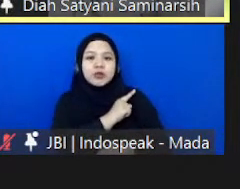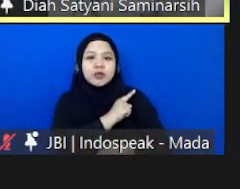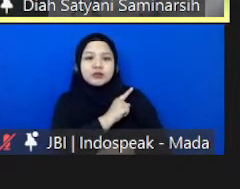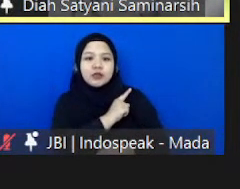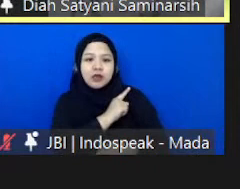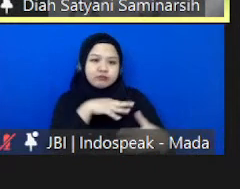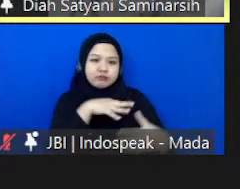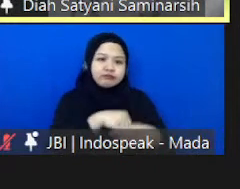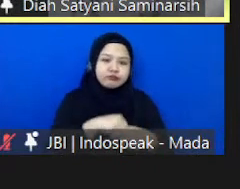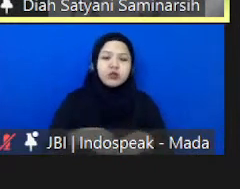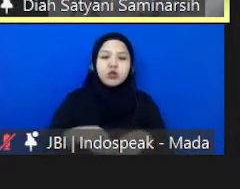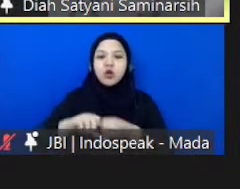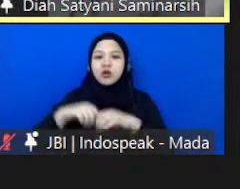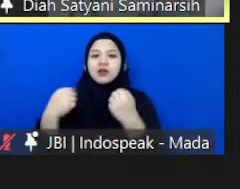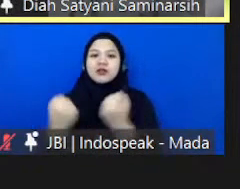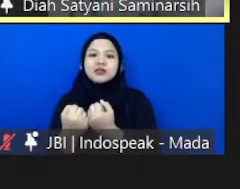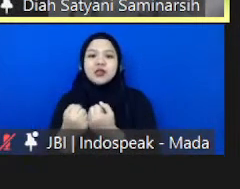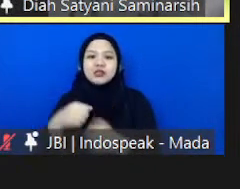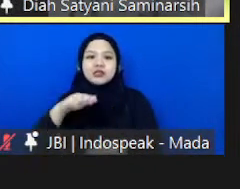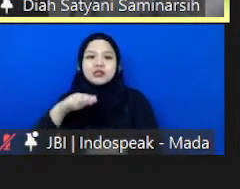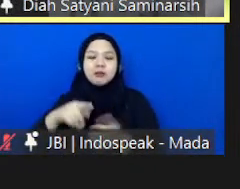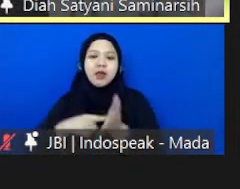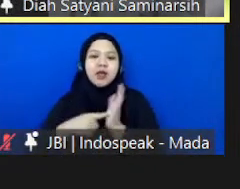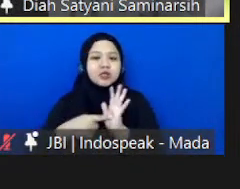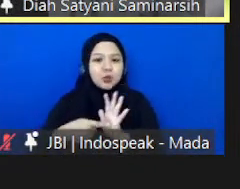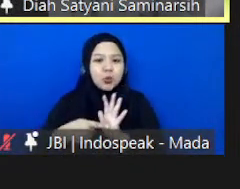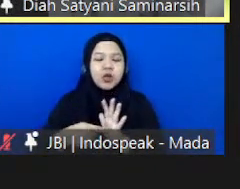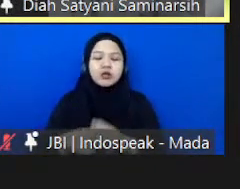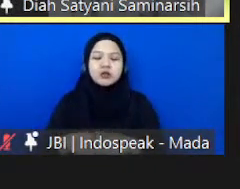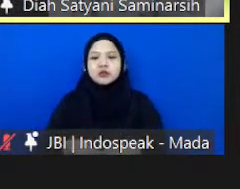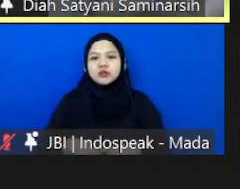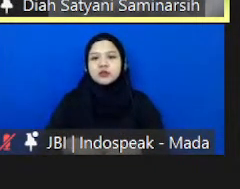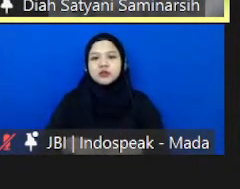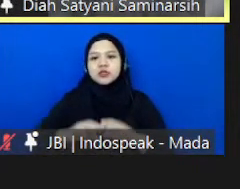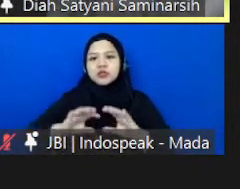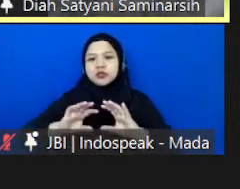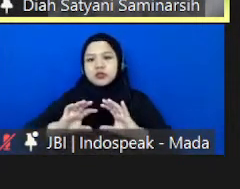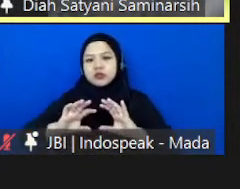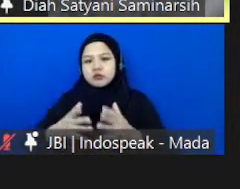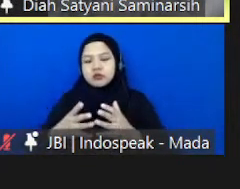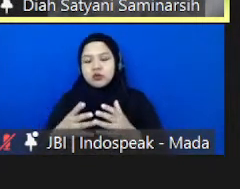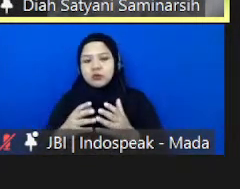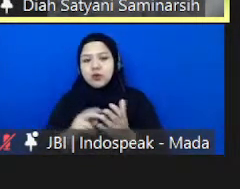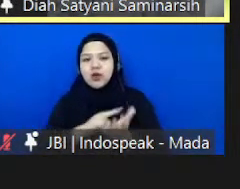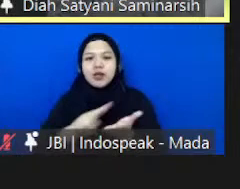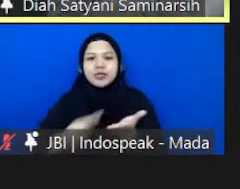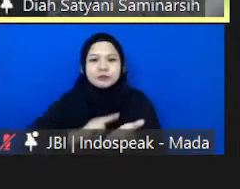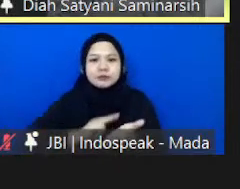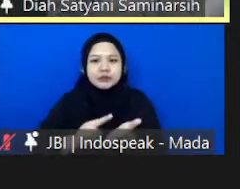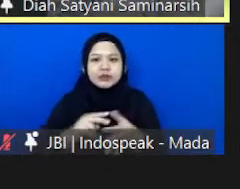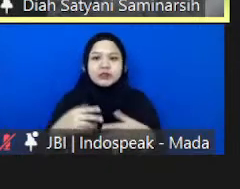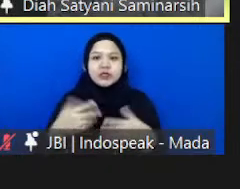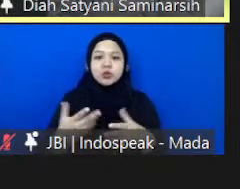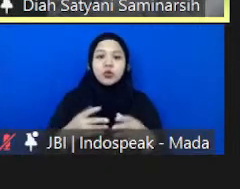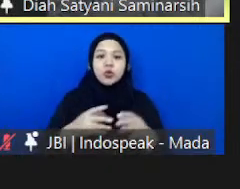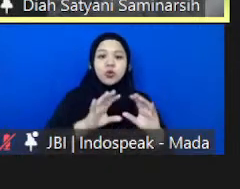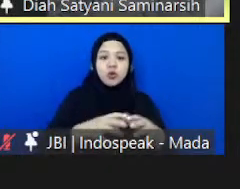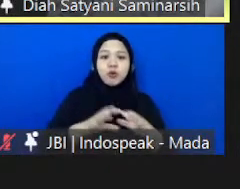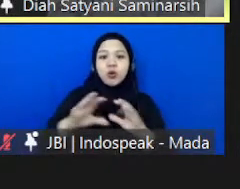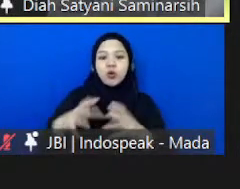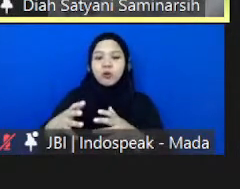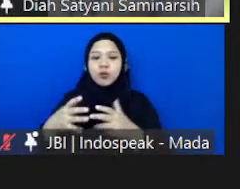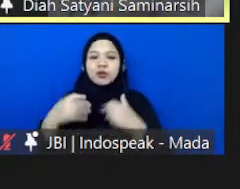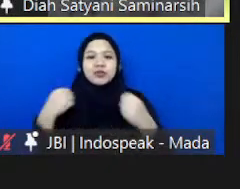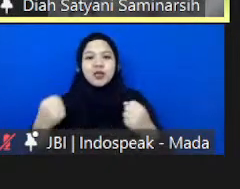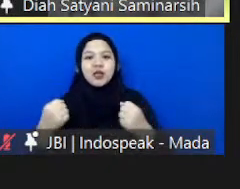student organizations, academia, and other organizations outside of health and